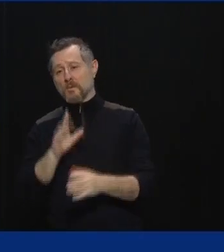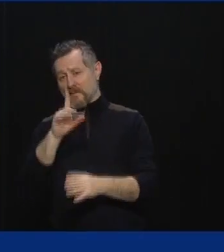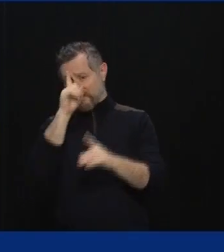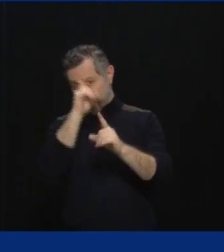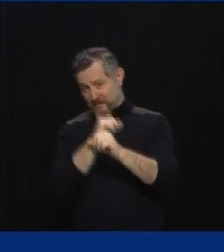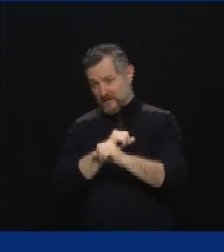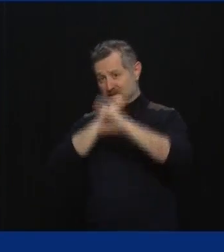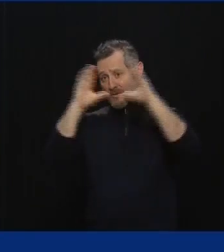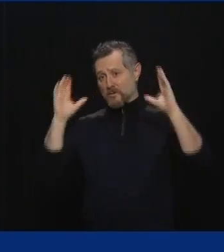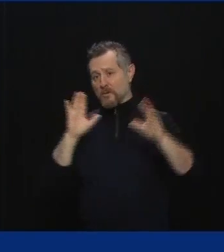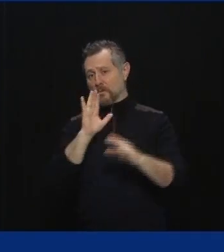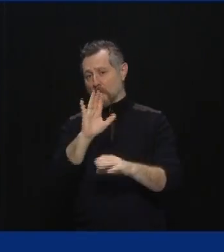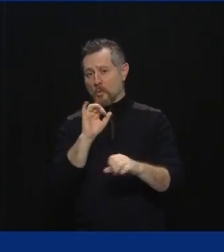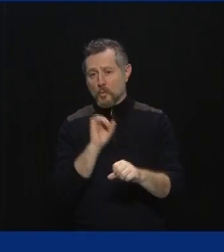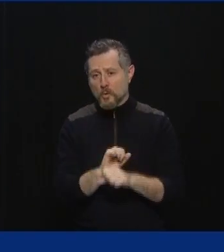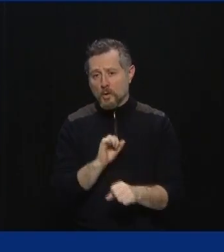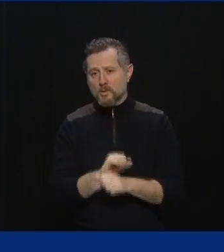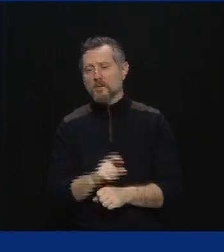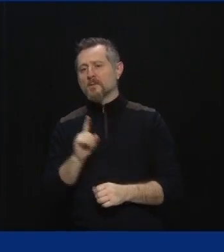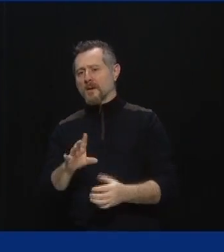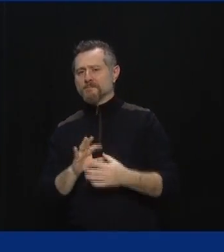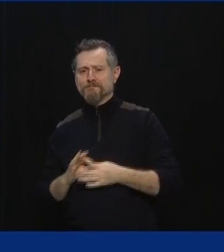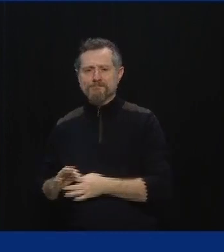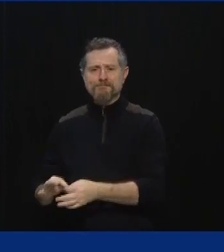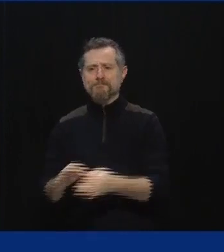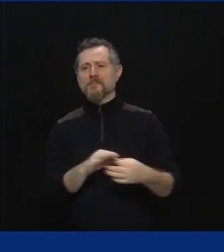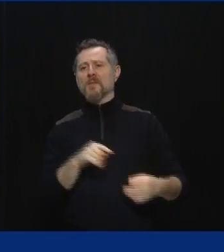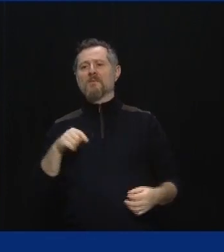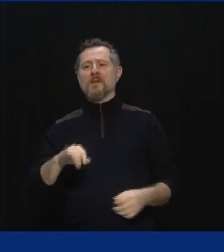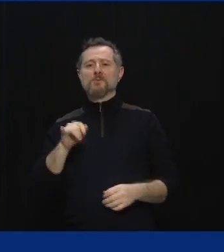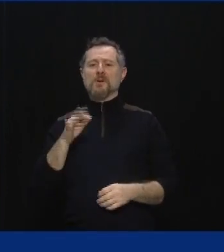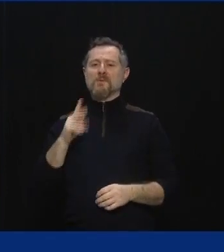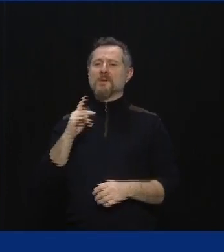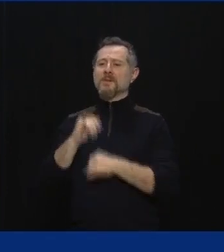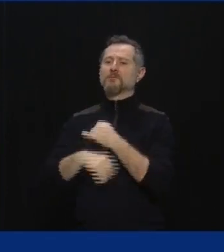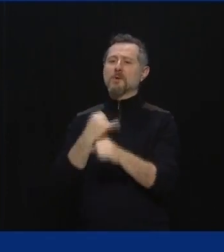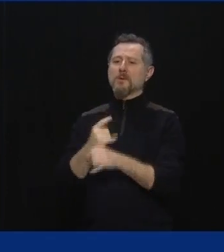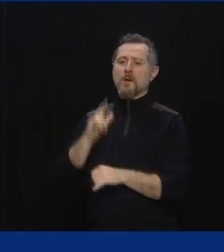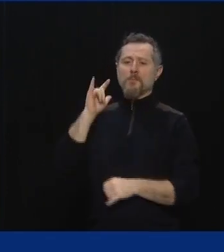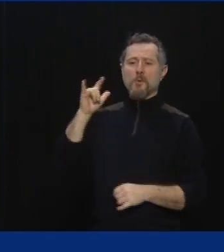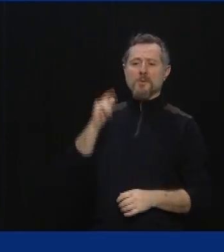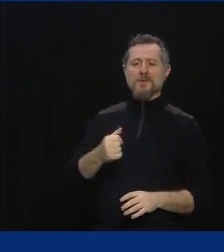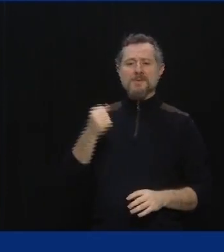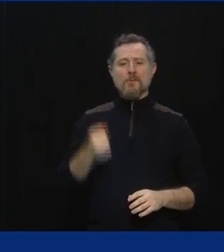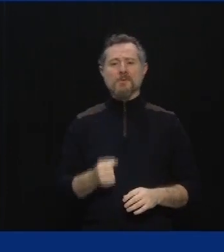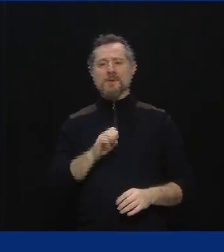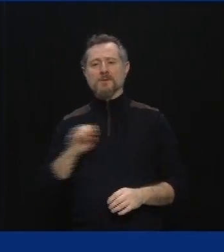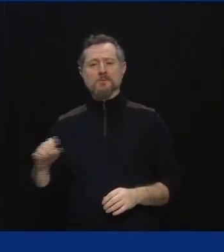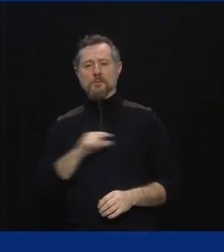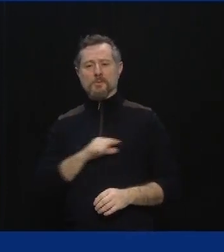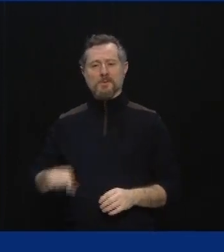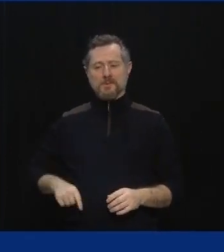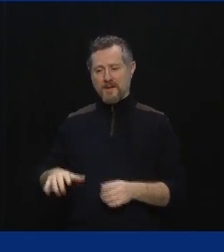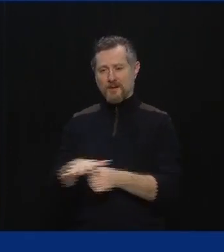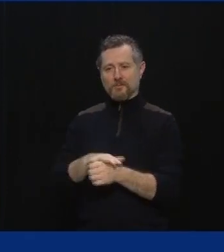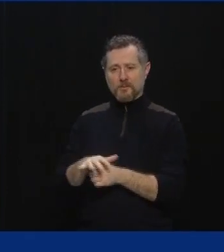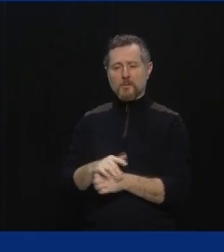work to bring together JFK International Airport and the Southeast Queens community is the